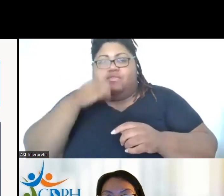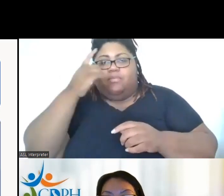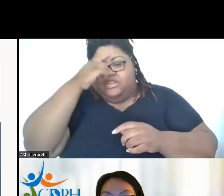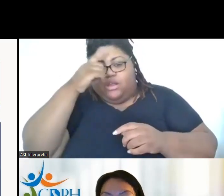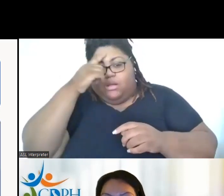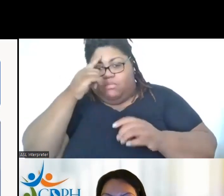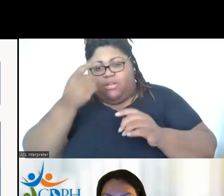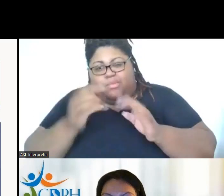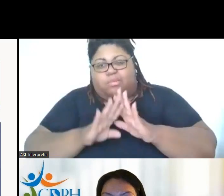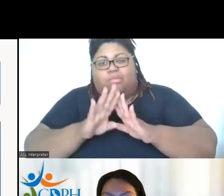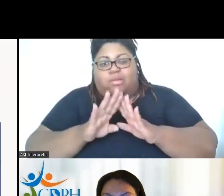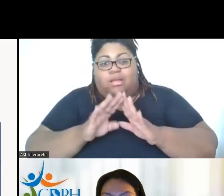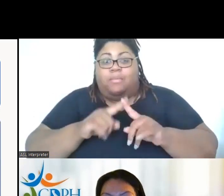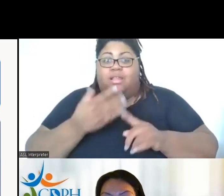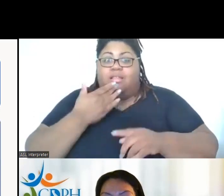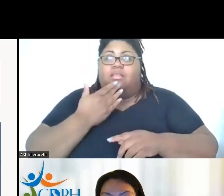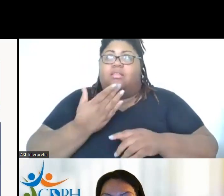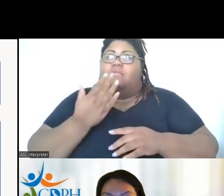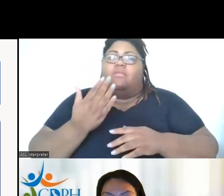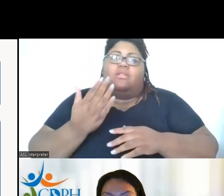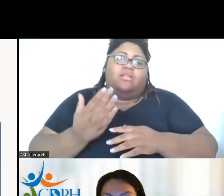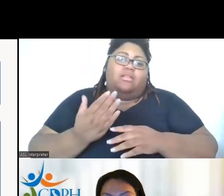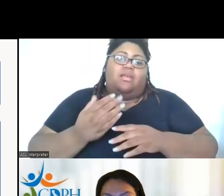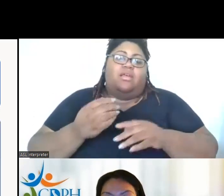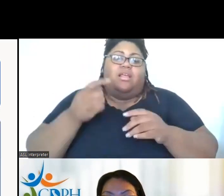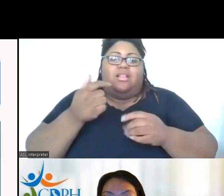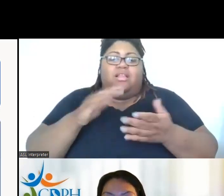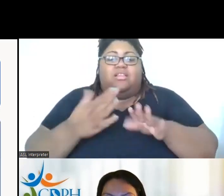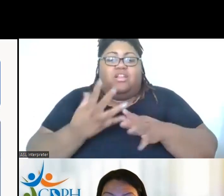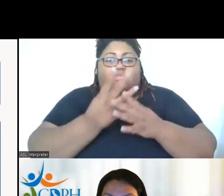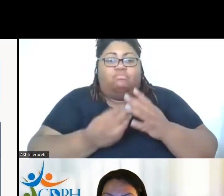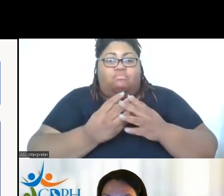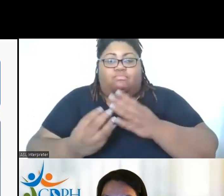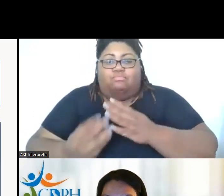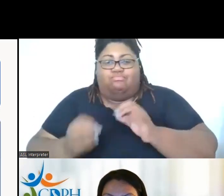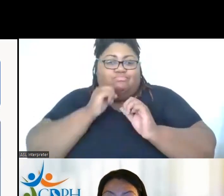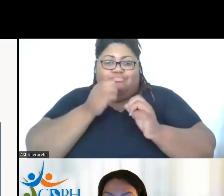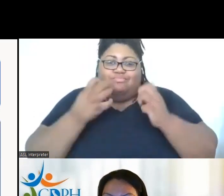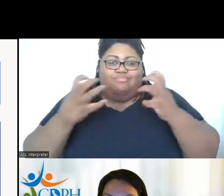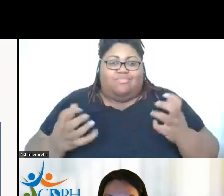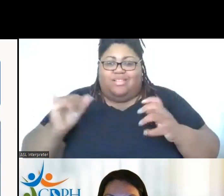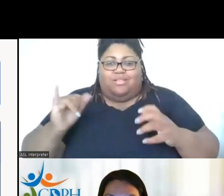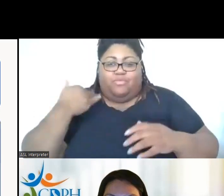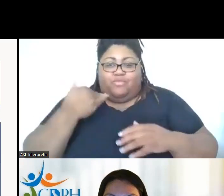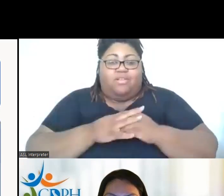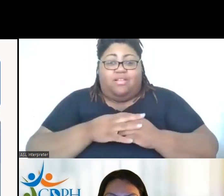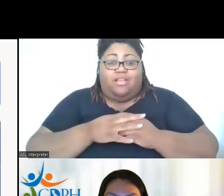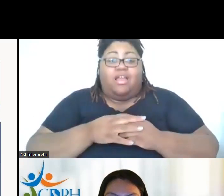then thankfully, the death rates from this surge have been much lower, thanks to vaccination rates and